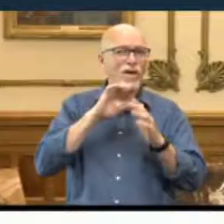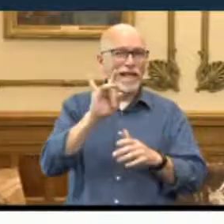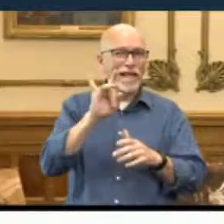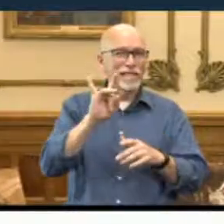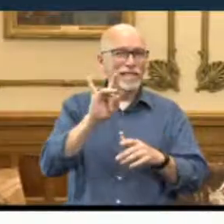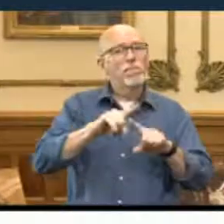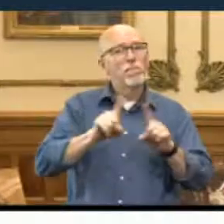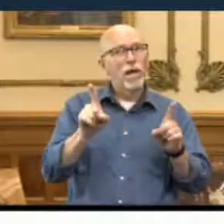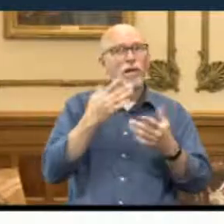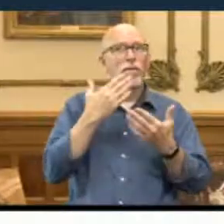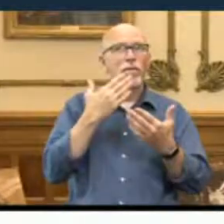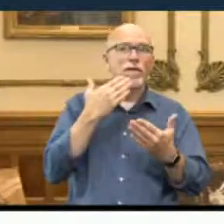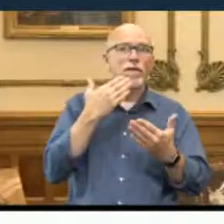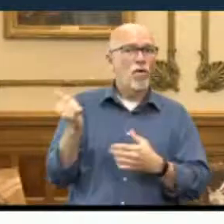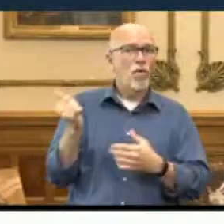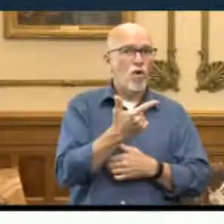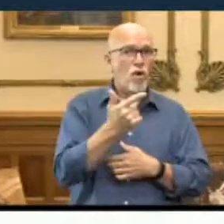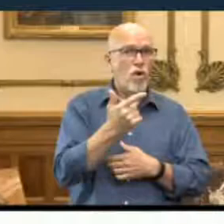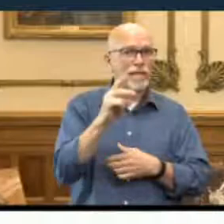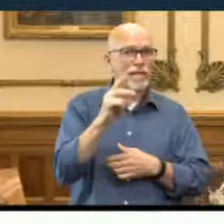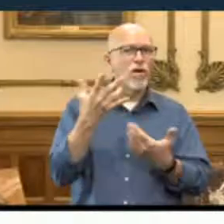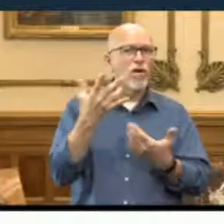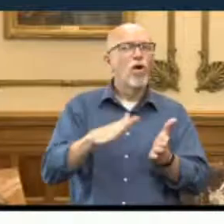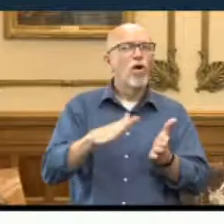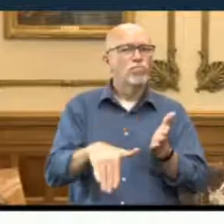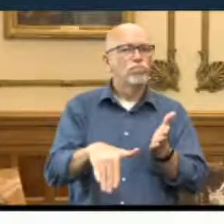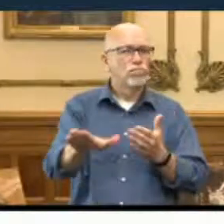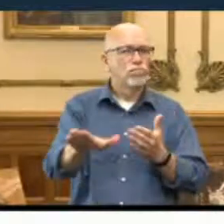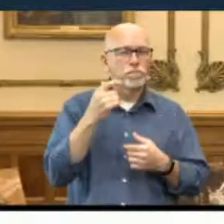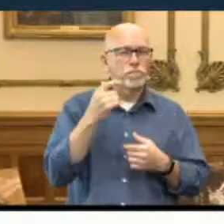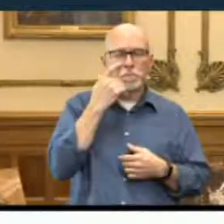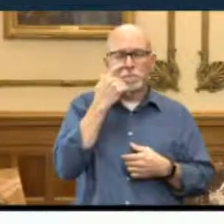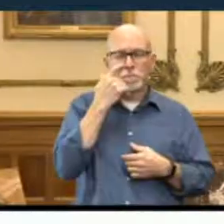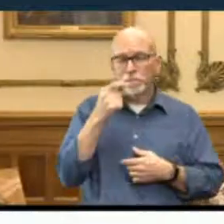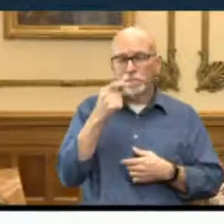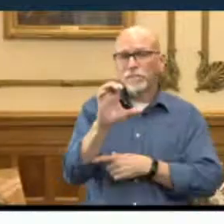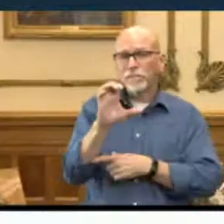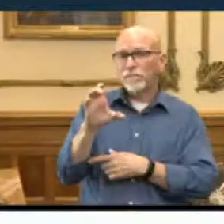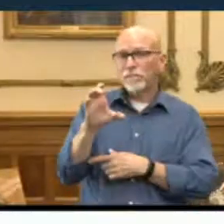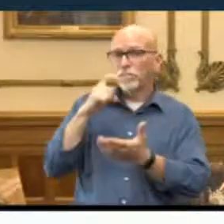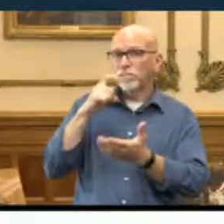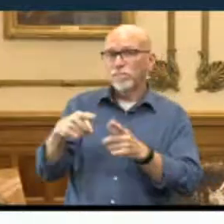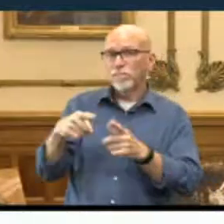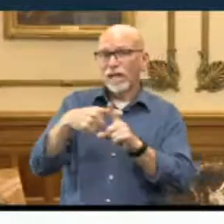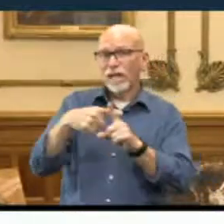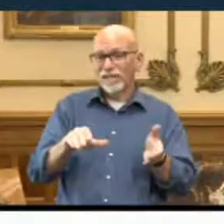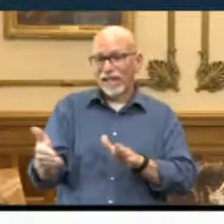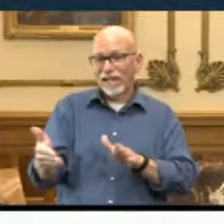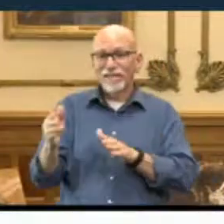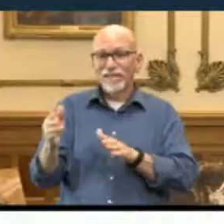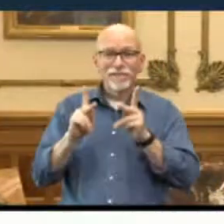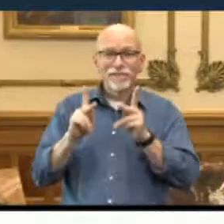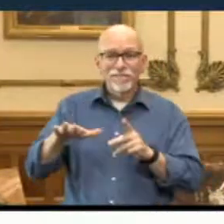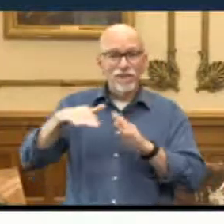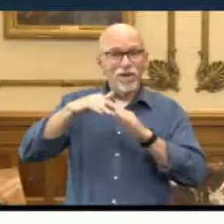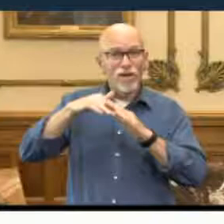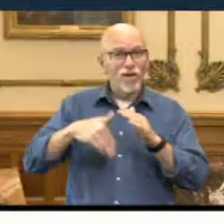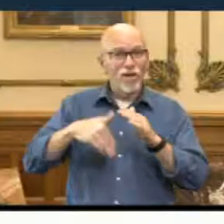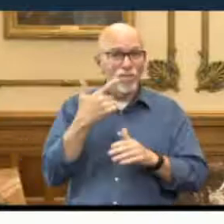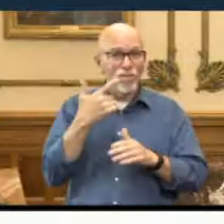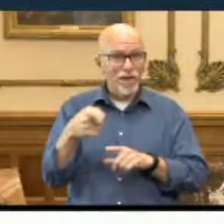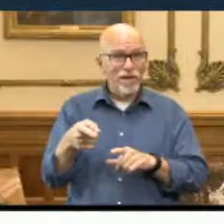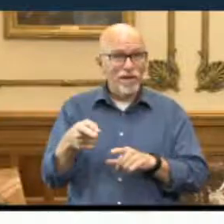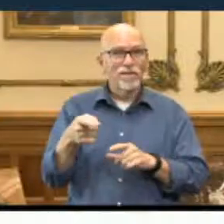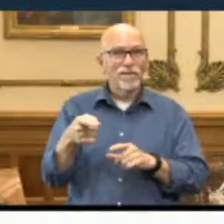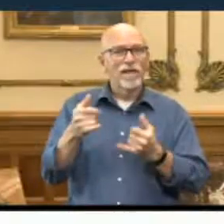But thankfully, all of those patients have been discharged. But the CDC has found that half of the deaths in individuals under the age of 21 occurred